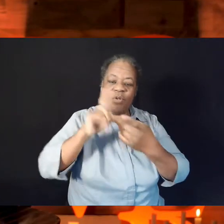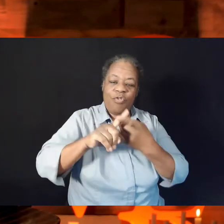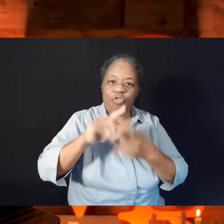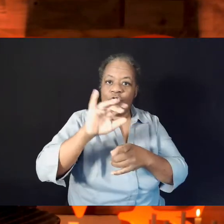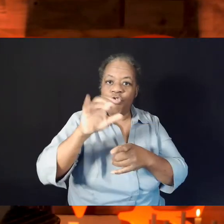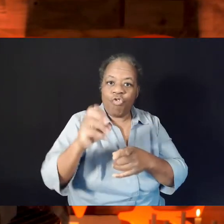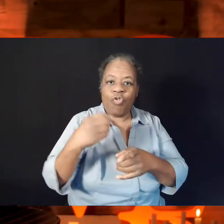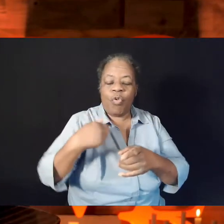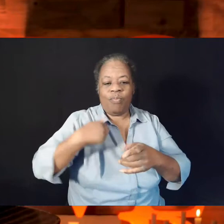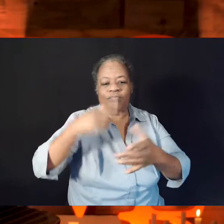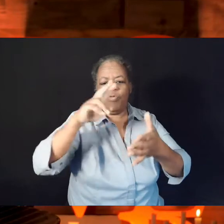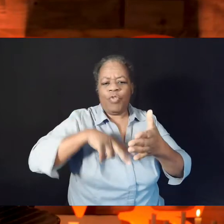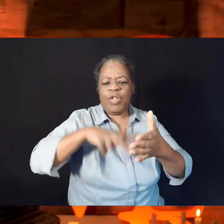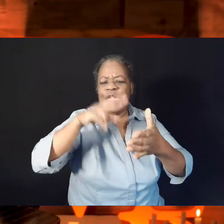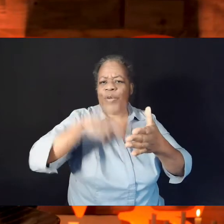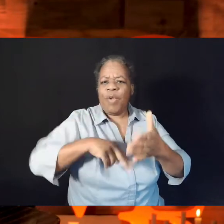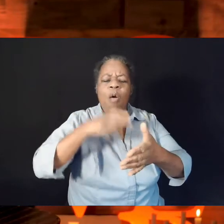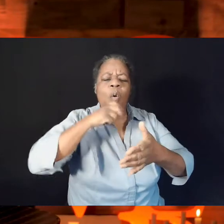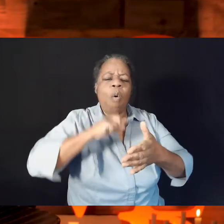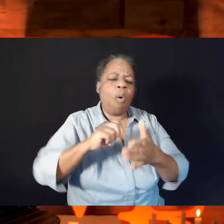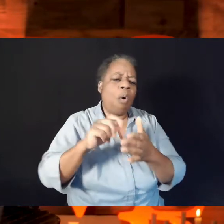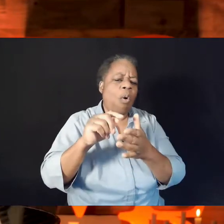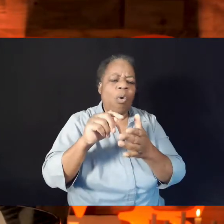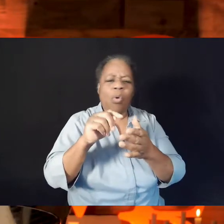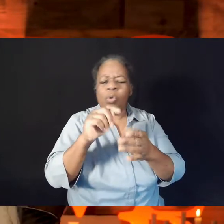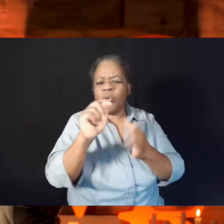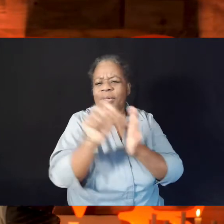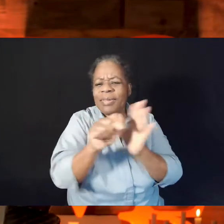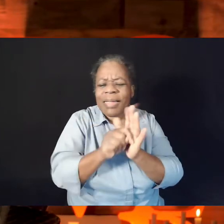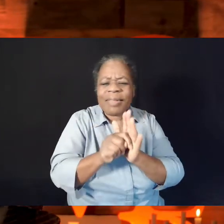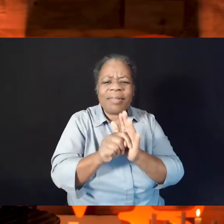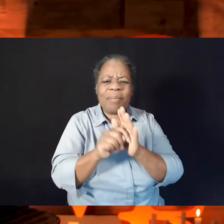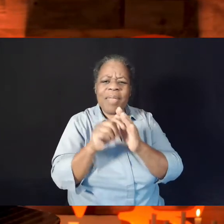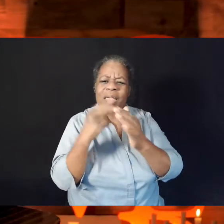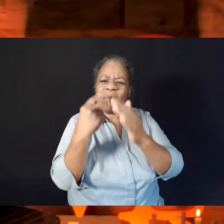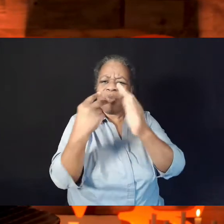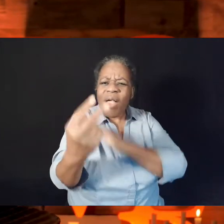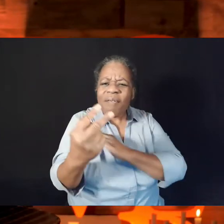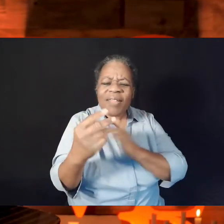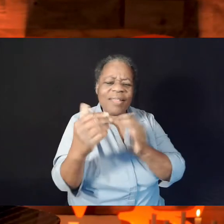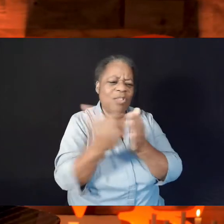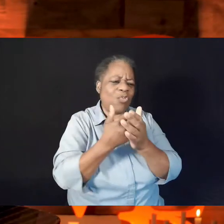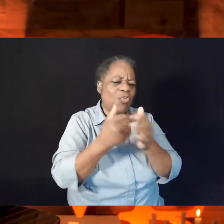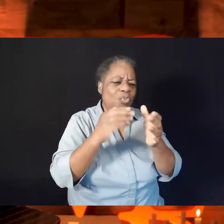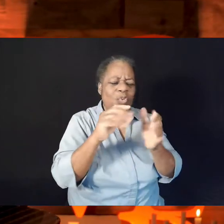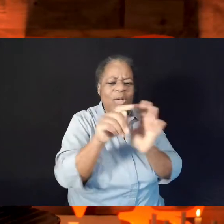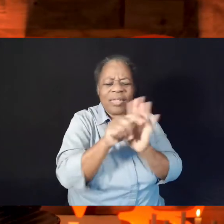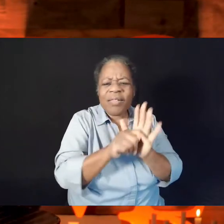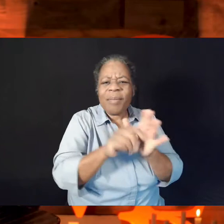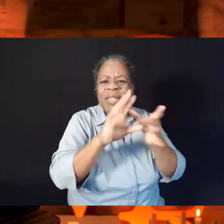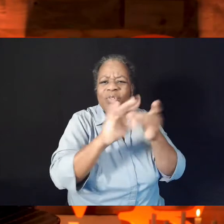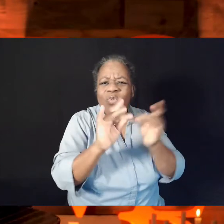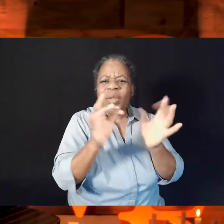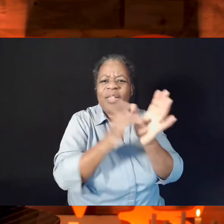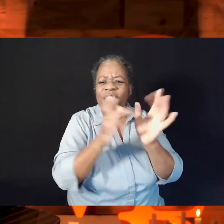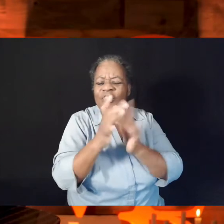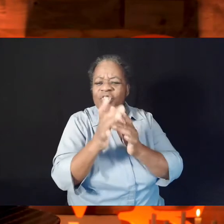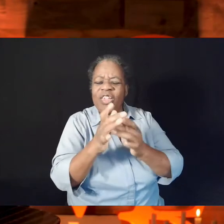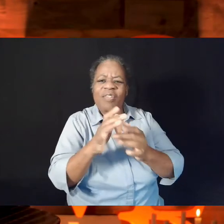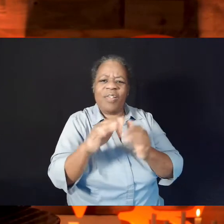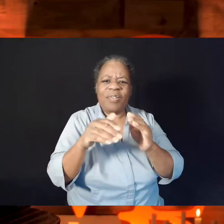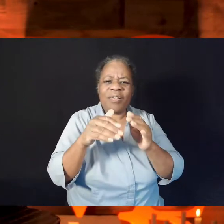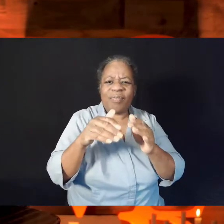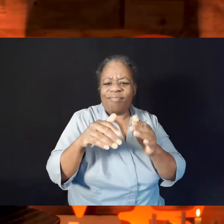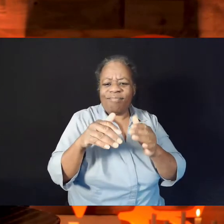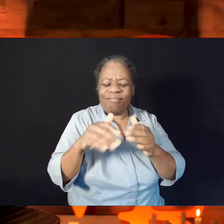Testament prophecies and the New Testament stories of Jesus' birth, life, passion, death,